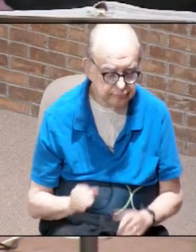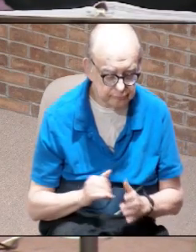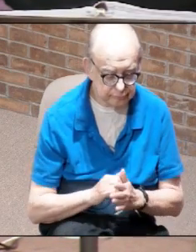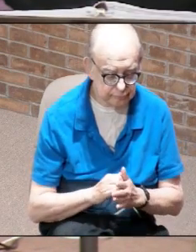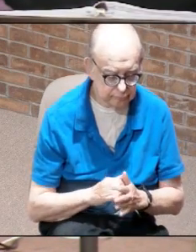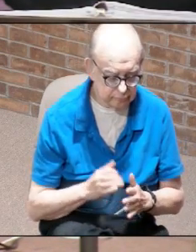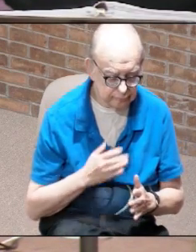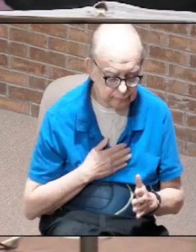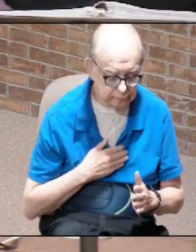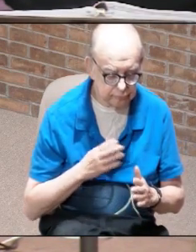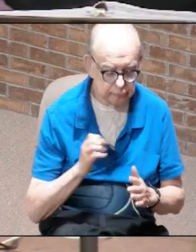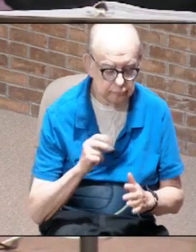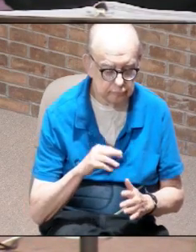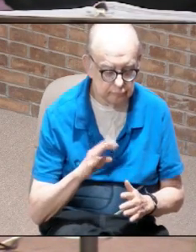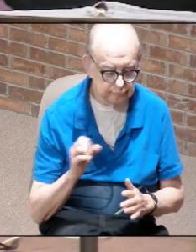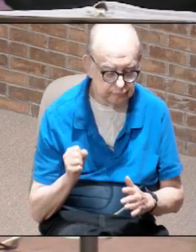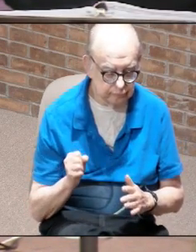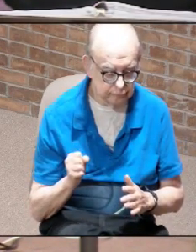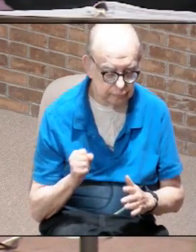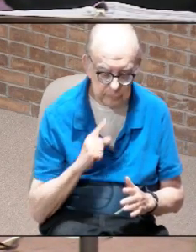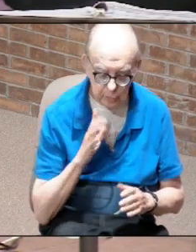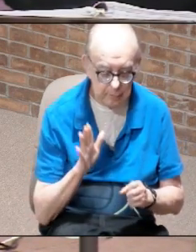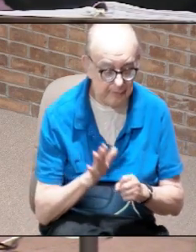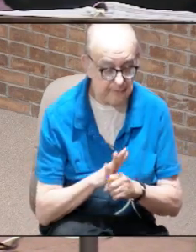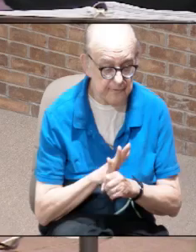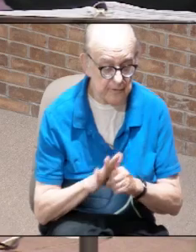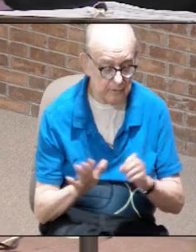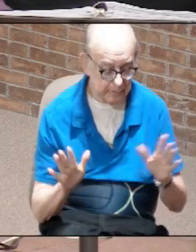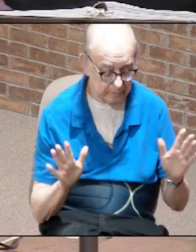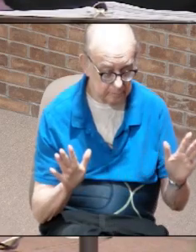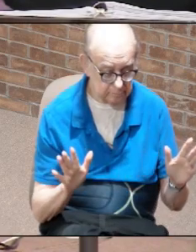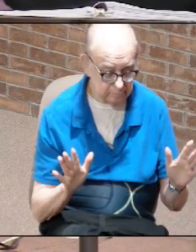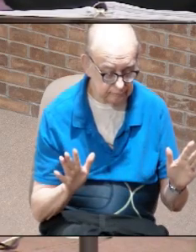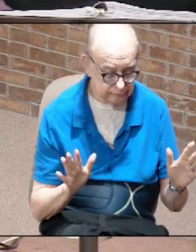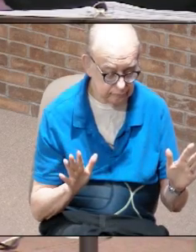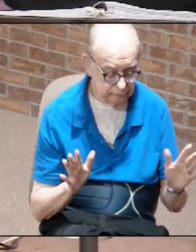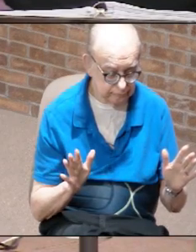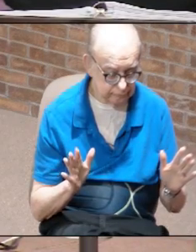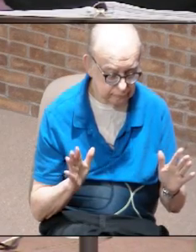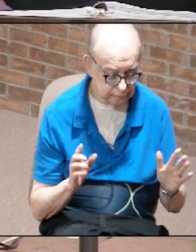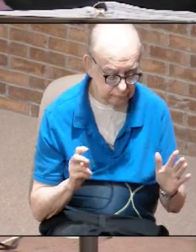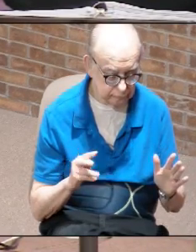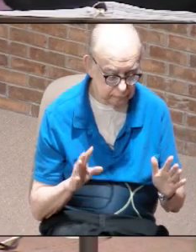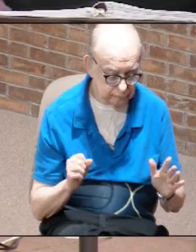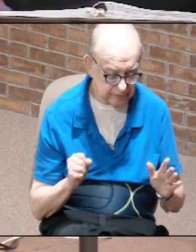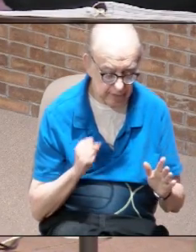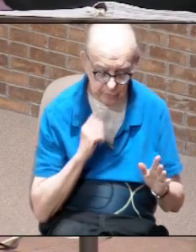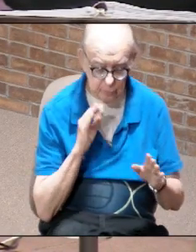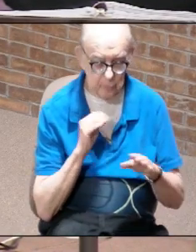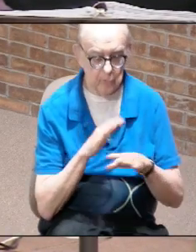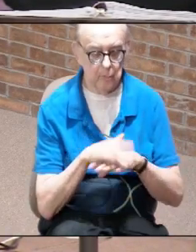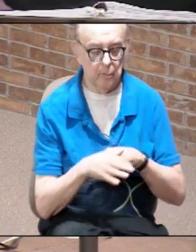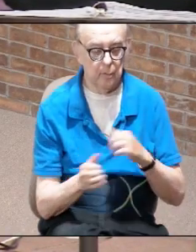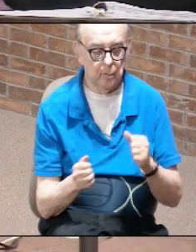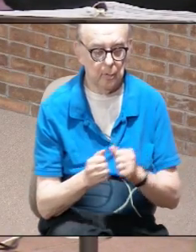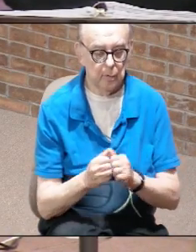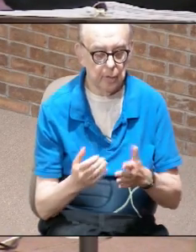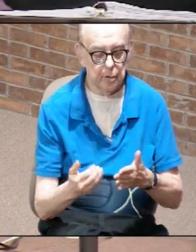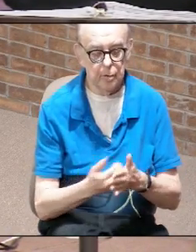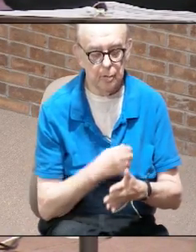that my barns will be filled and my vats will overflow with new